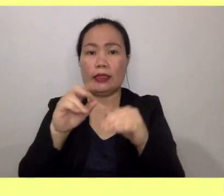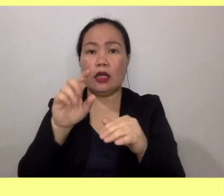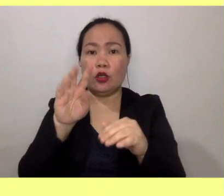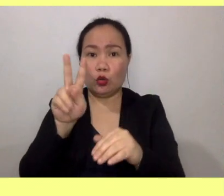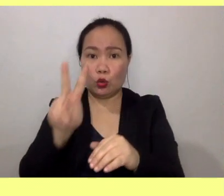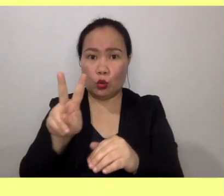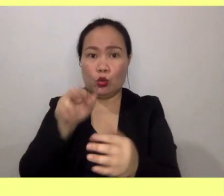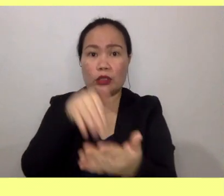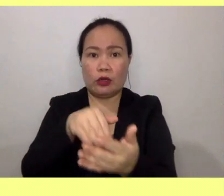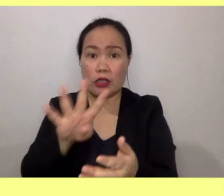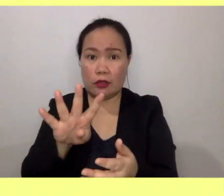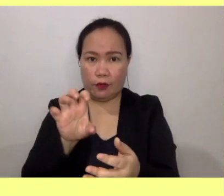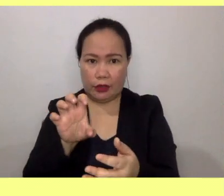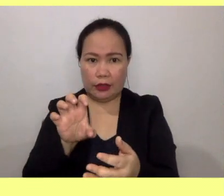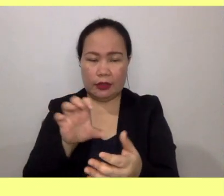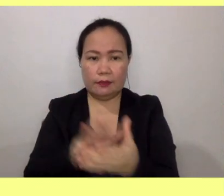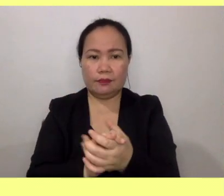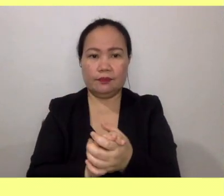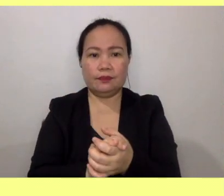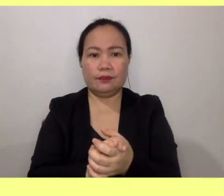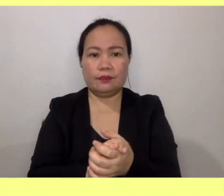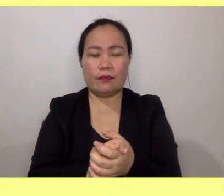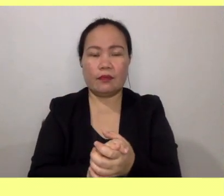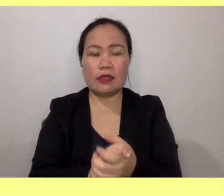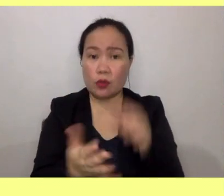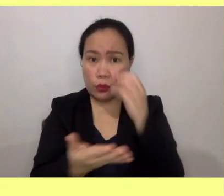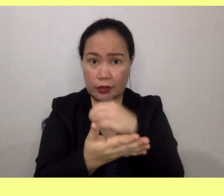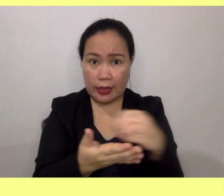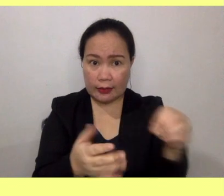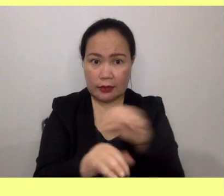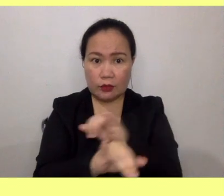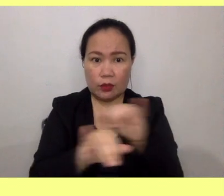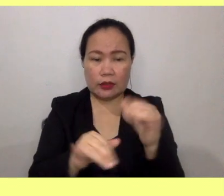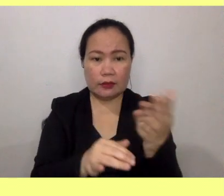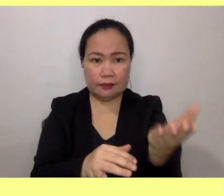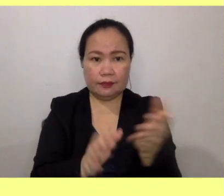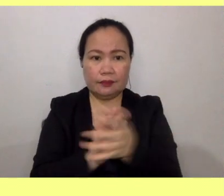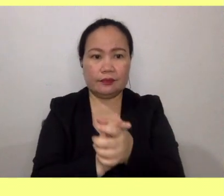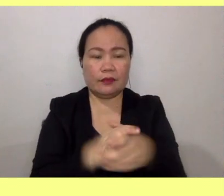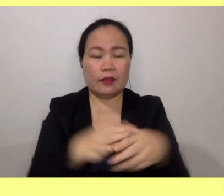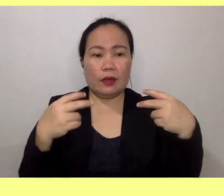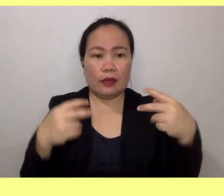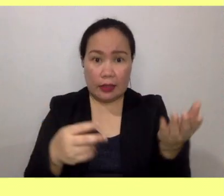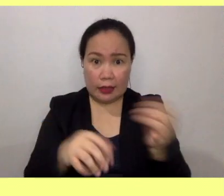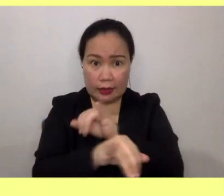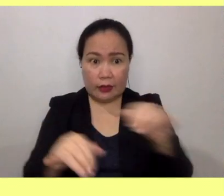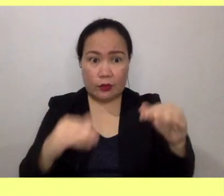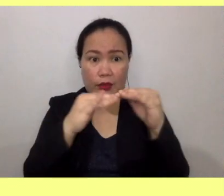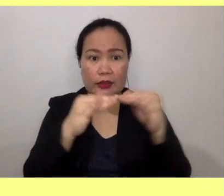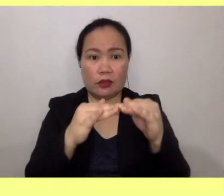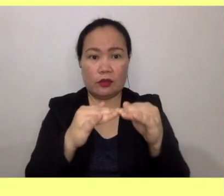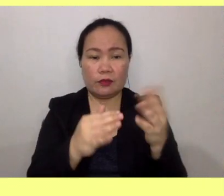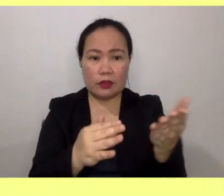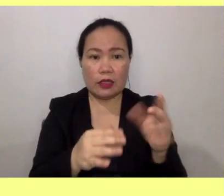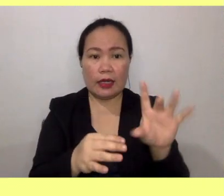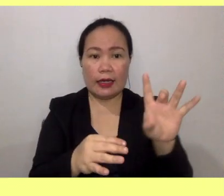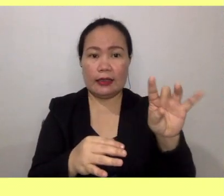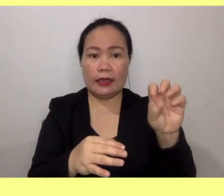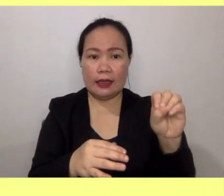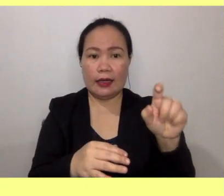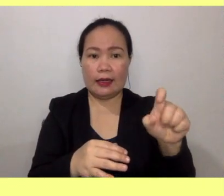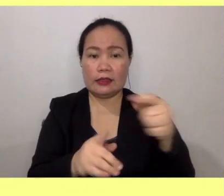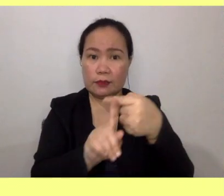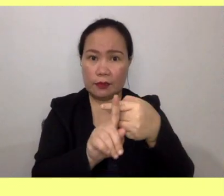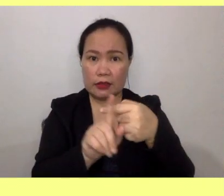us now represent the equation. So, sabi, write an inequality that best describes the problem. So, we will have